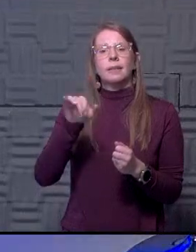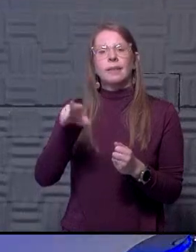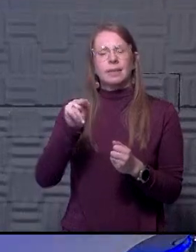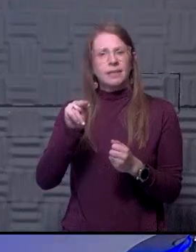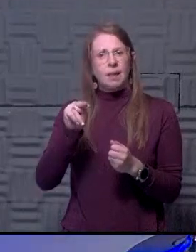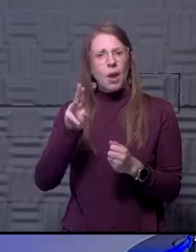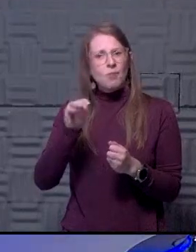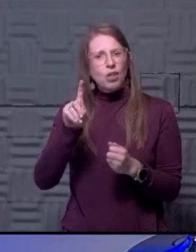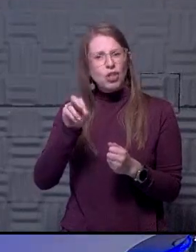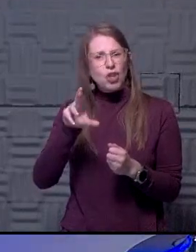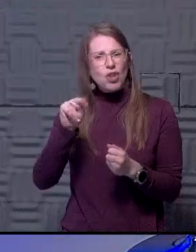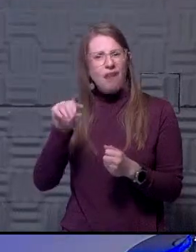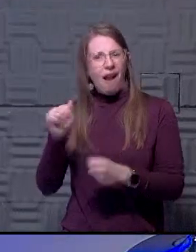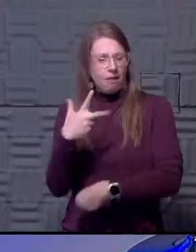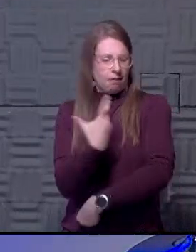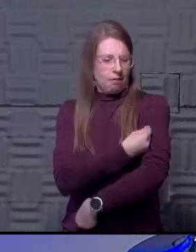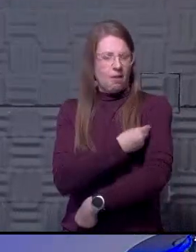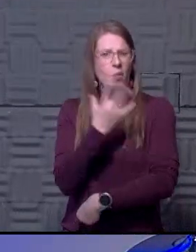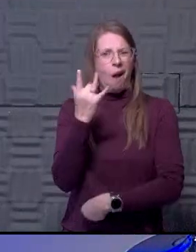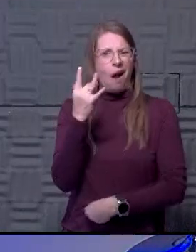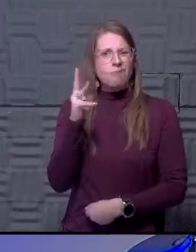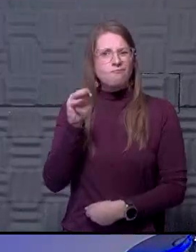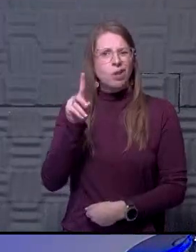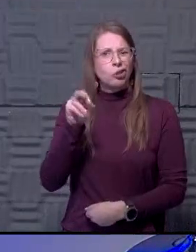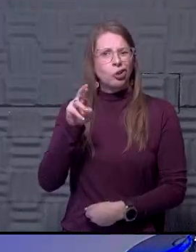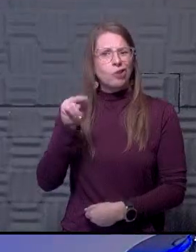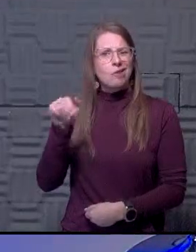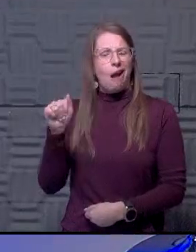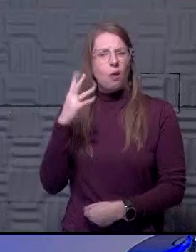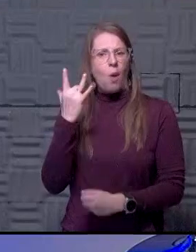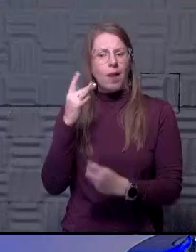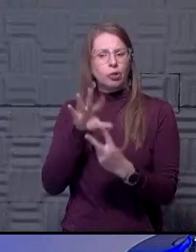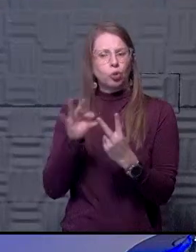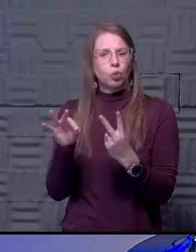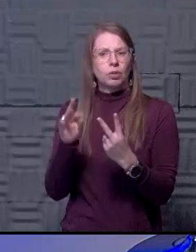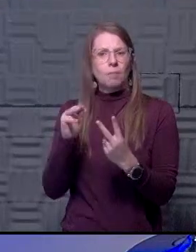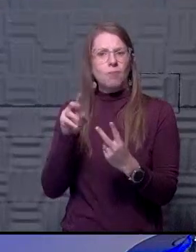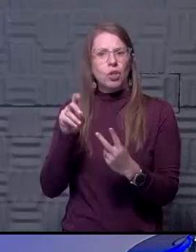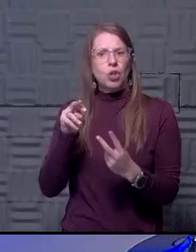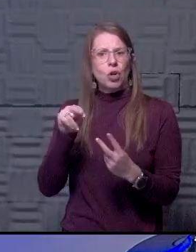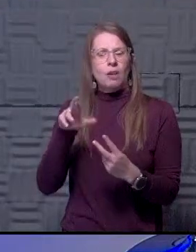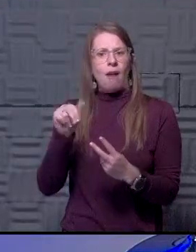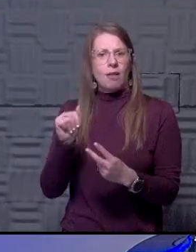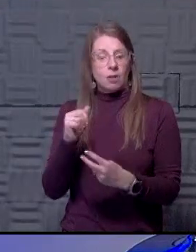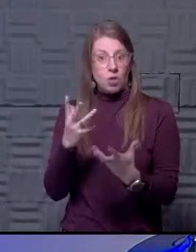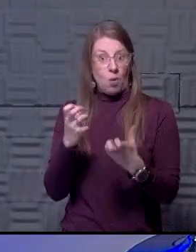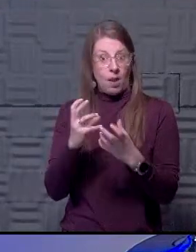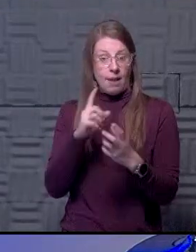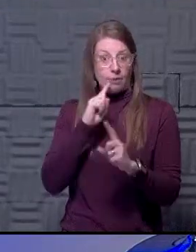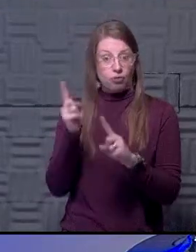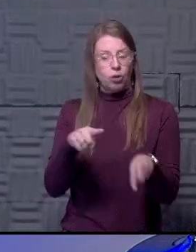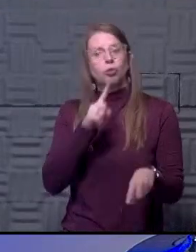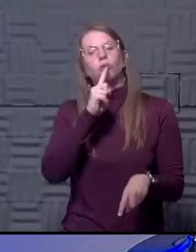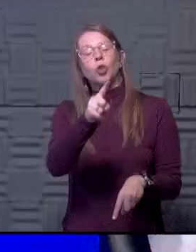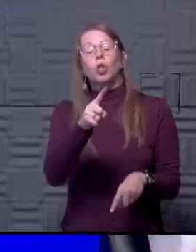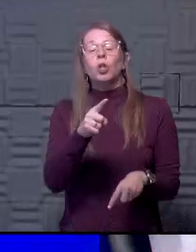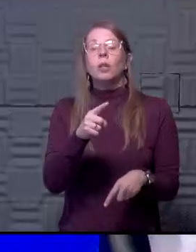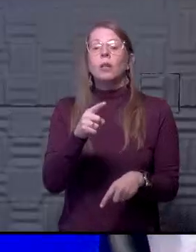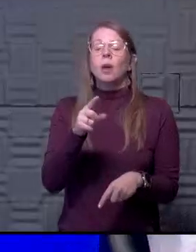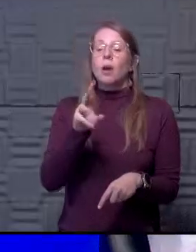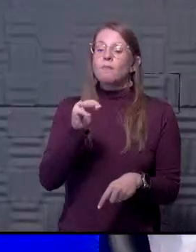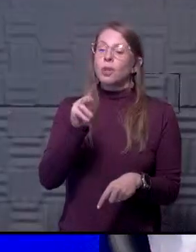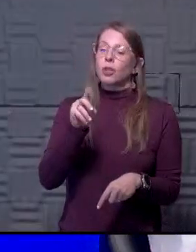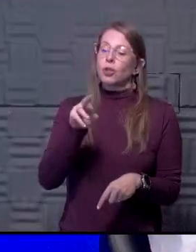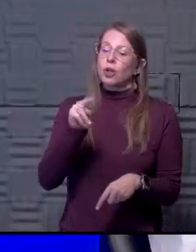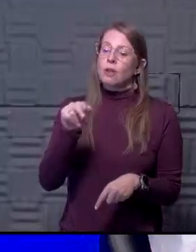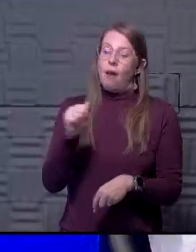Moderna? Why did All right, he easy choose the question. Moderna was how she asked it. Yeah. Do you want me to answer that? You can answer. Sure. So the Moderna